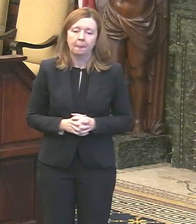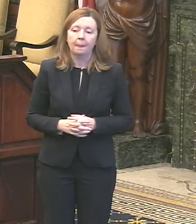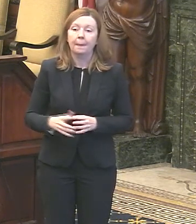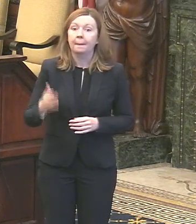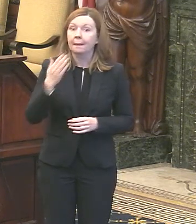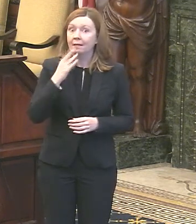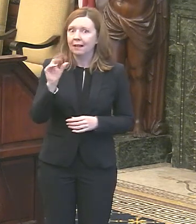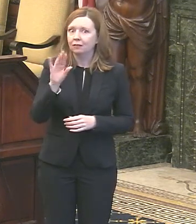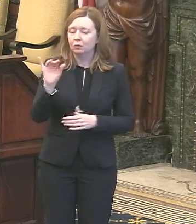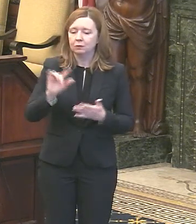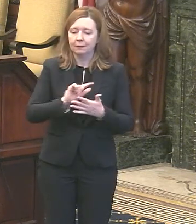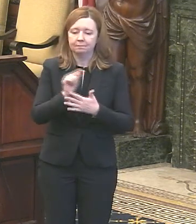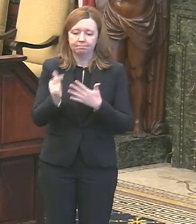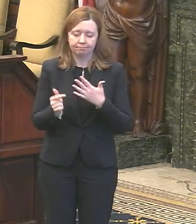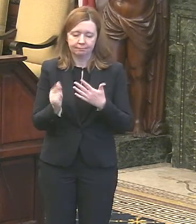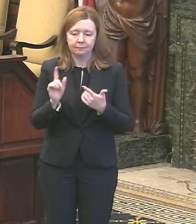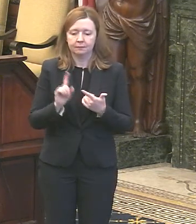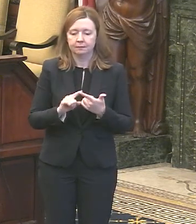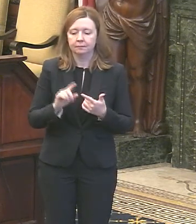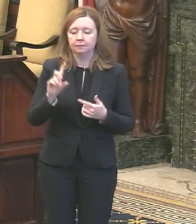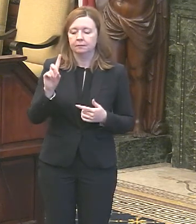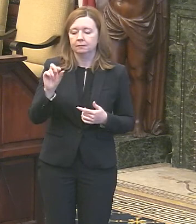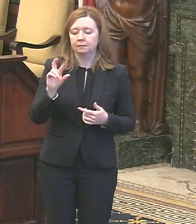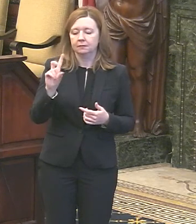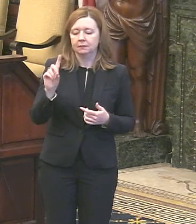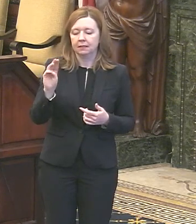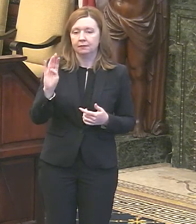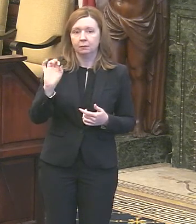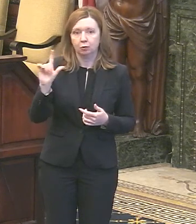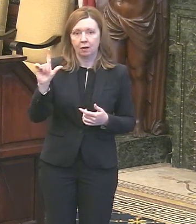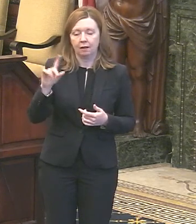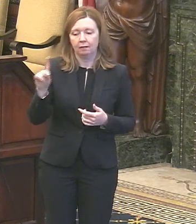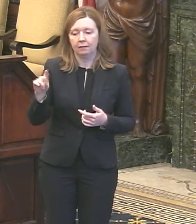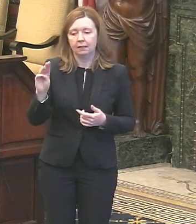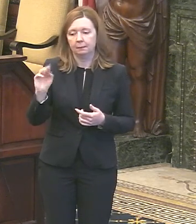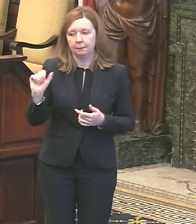Thank you, Rosemary. We will now move to David Morrell of Philly Mag.